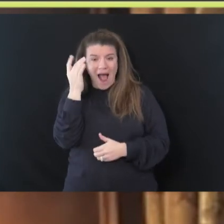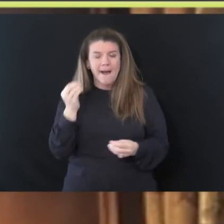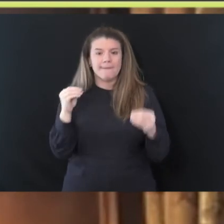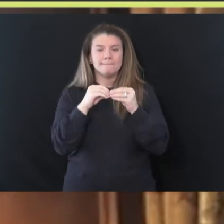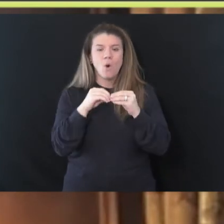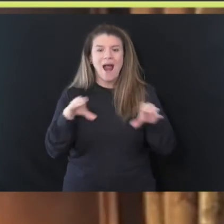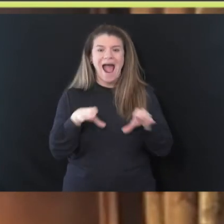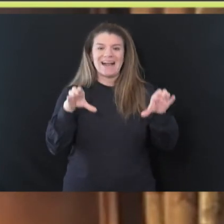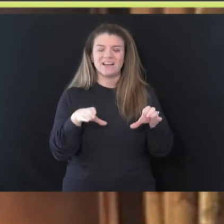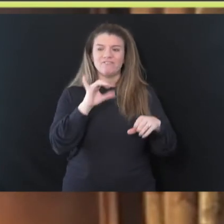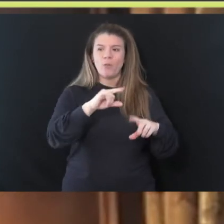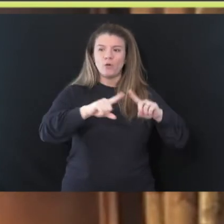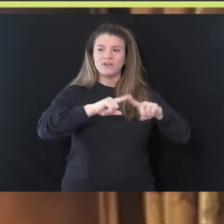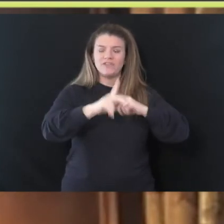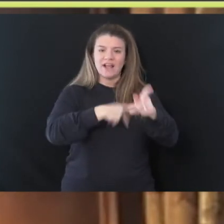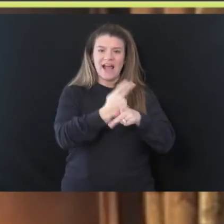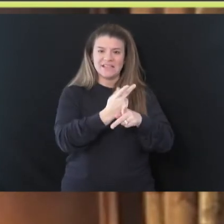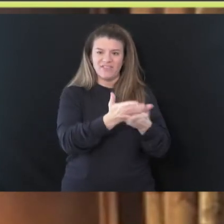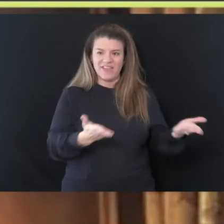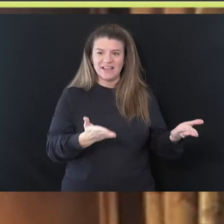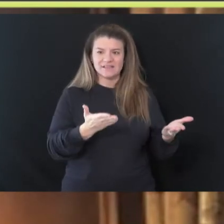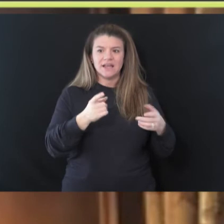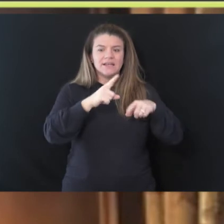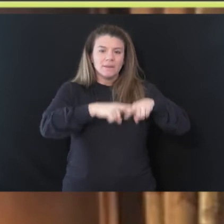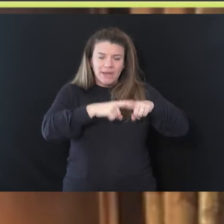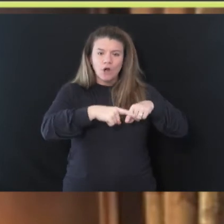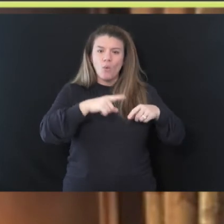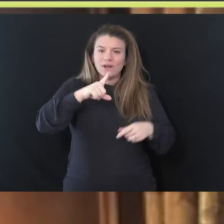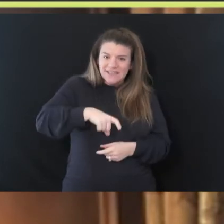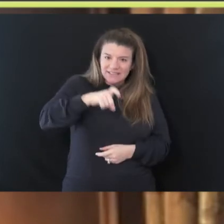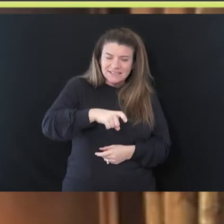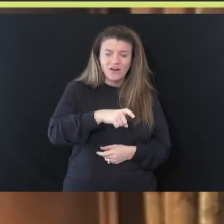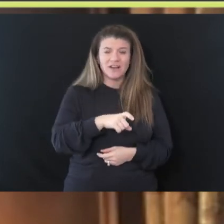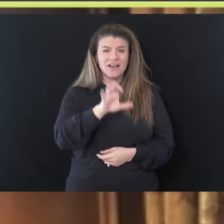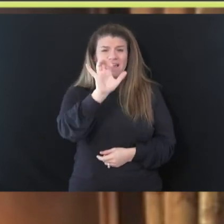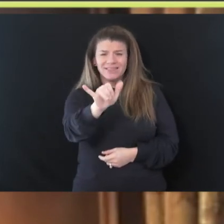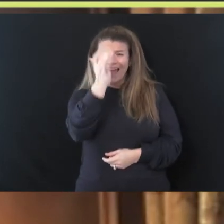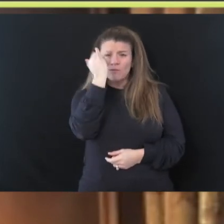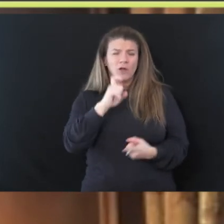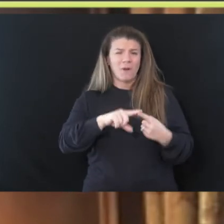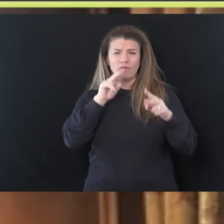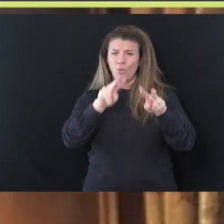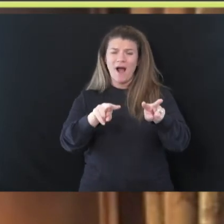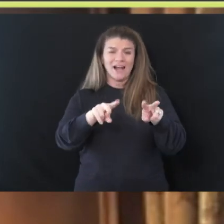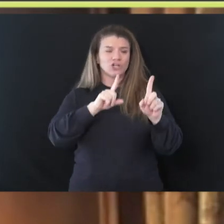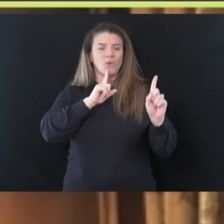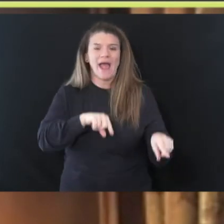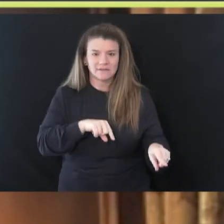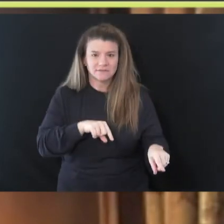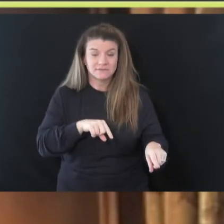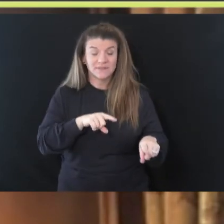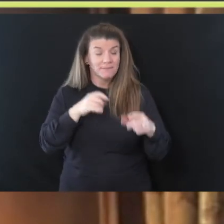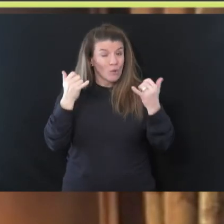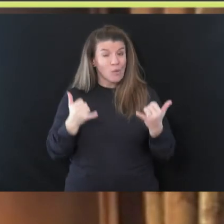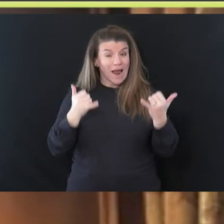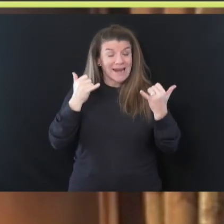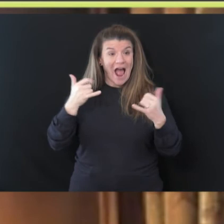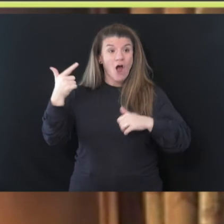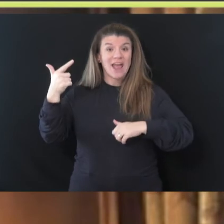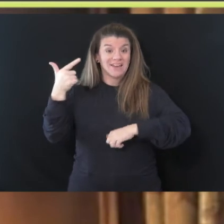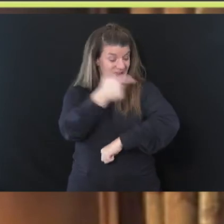these different variants, depending on what would be necessary. So this is why we have to keep watching and reacting. But right now, getting vaccine